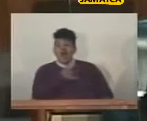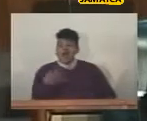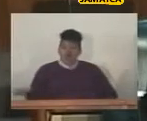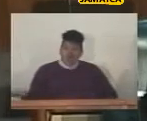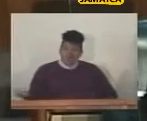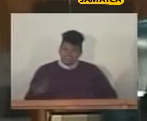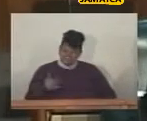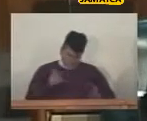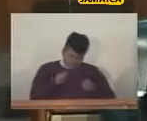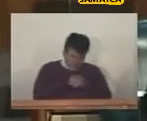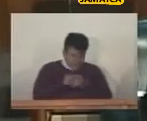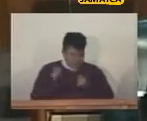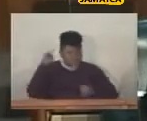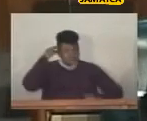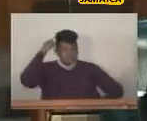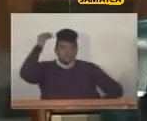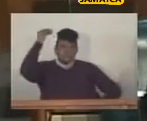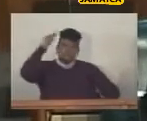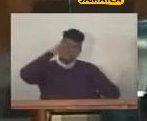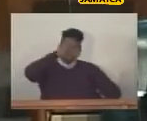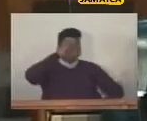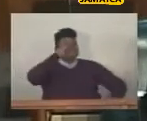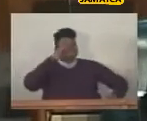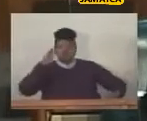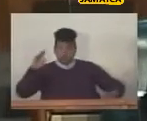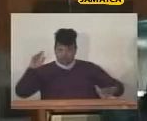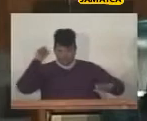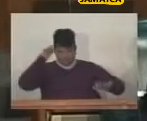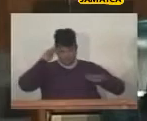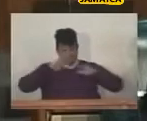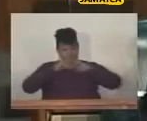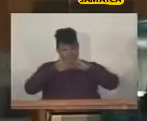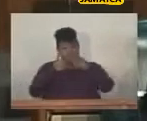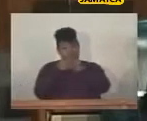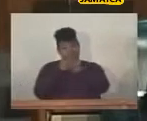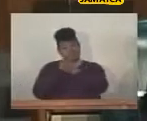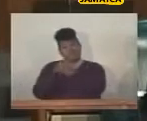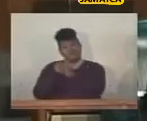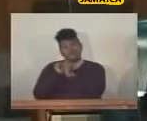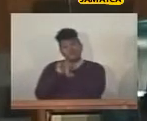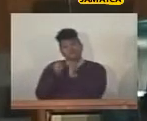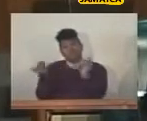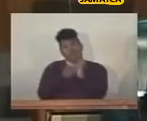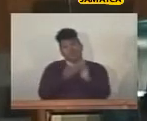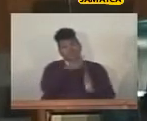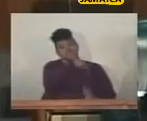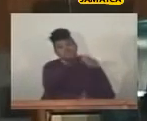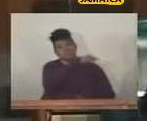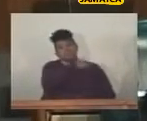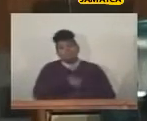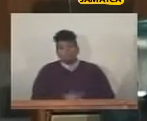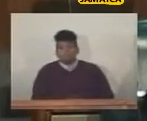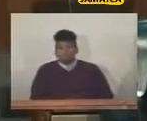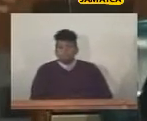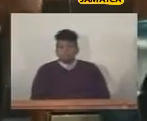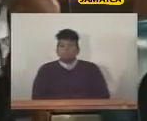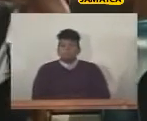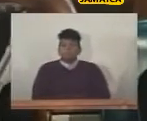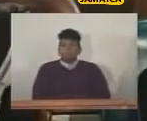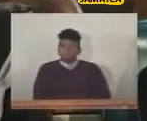sheer greed understand that Jamaica is united against them.